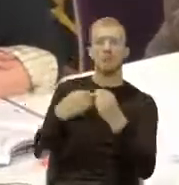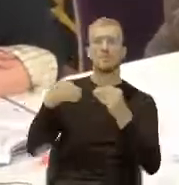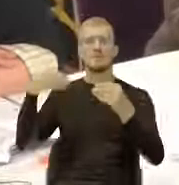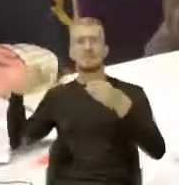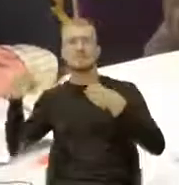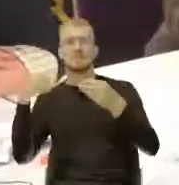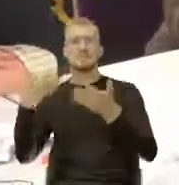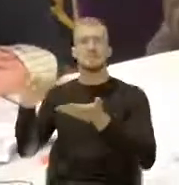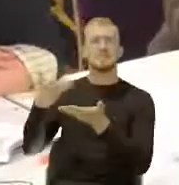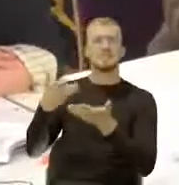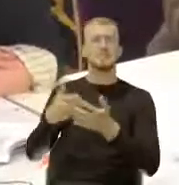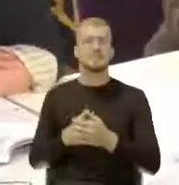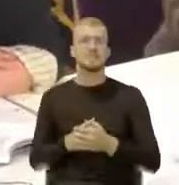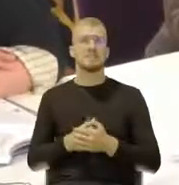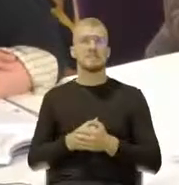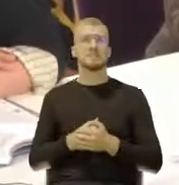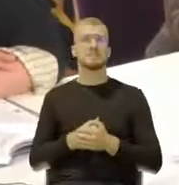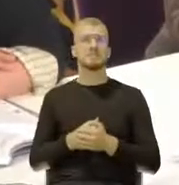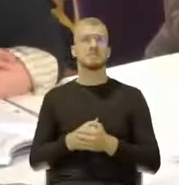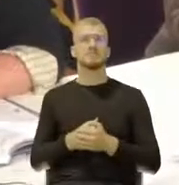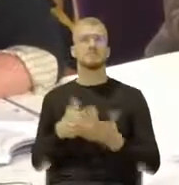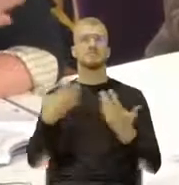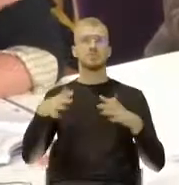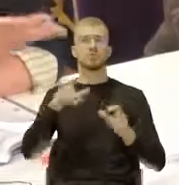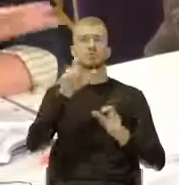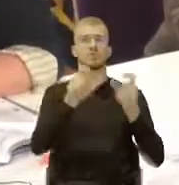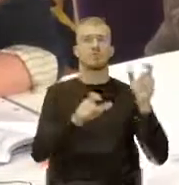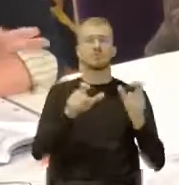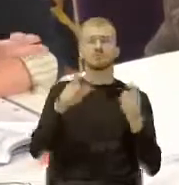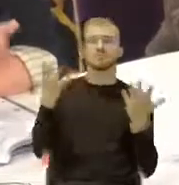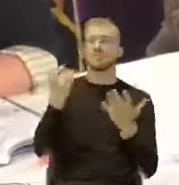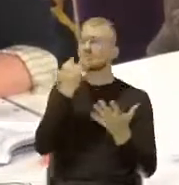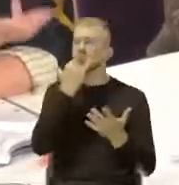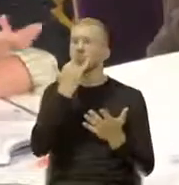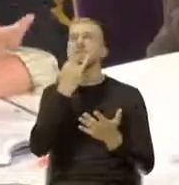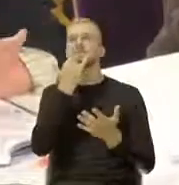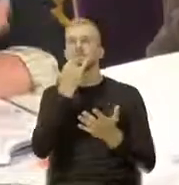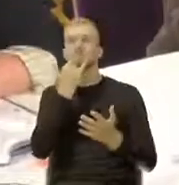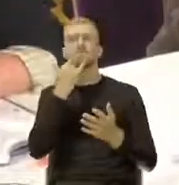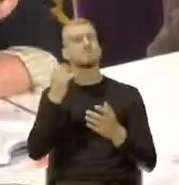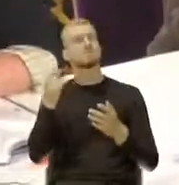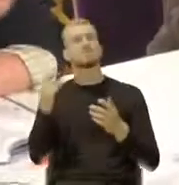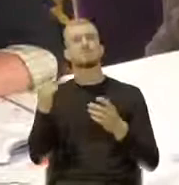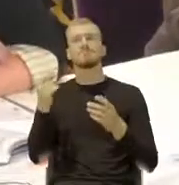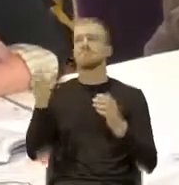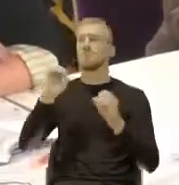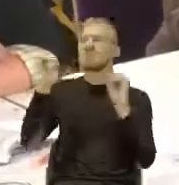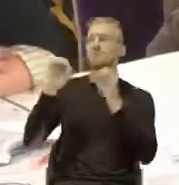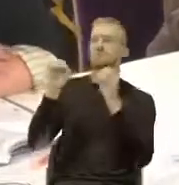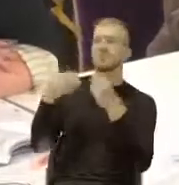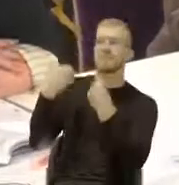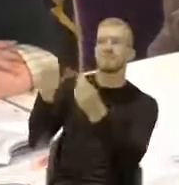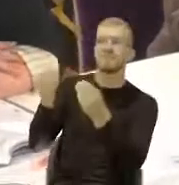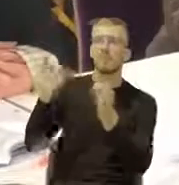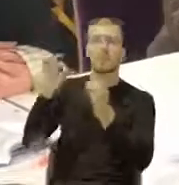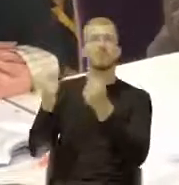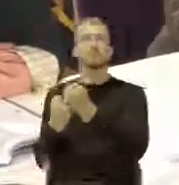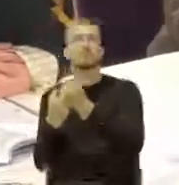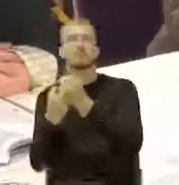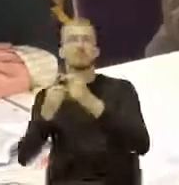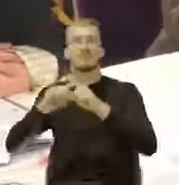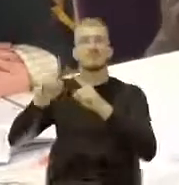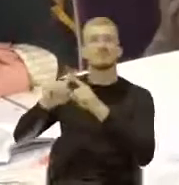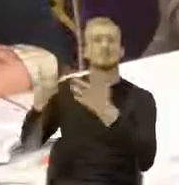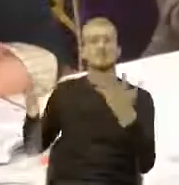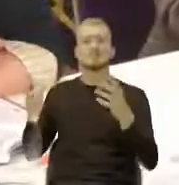We need to focus on the primary health care. So we talk about a lot about women's and children's. Clearly, we really need that one. And not only